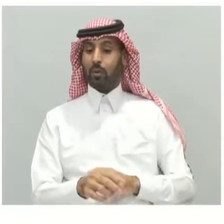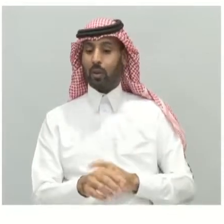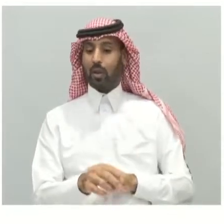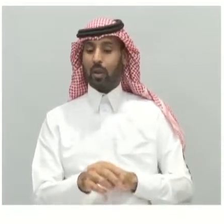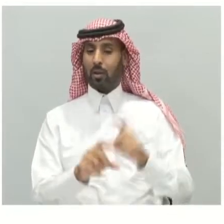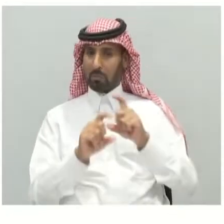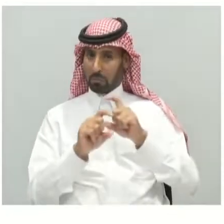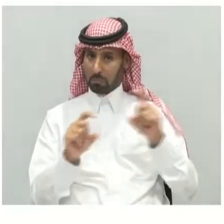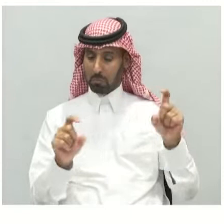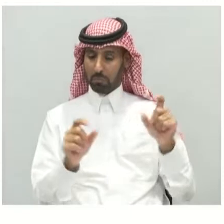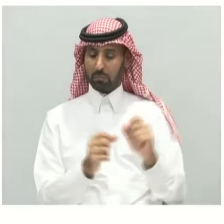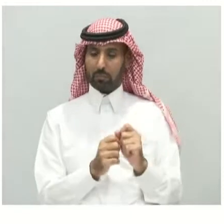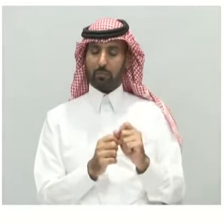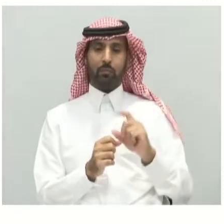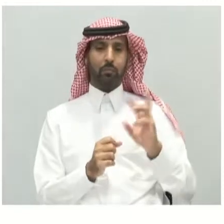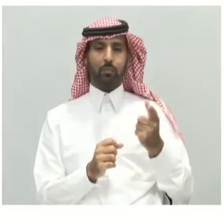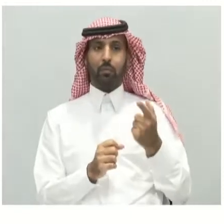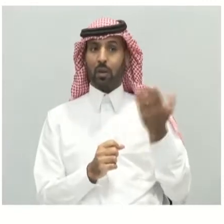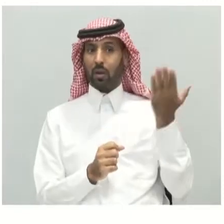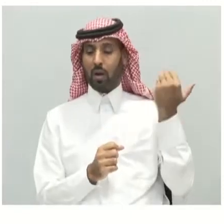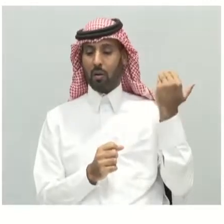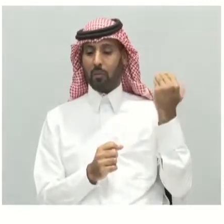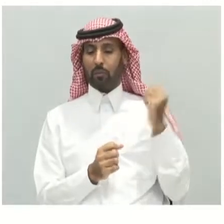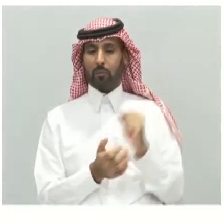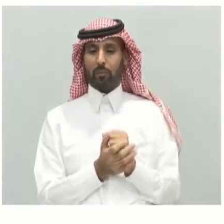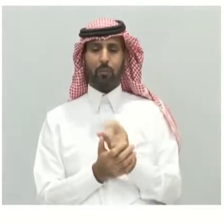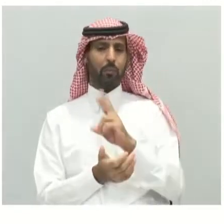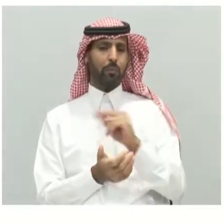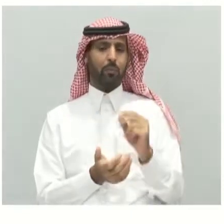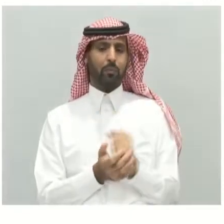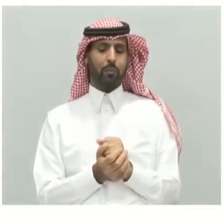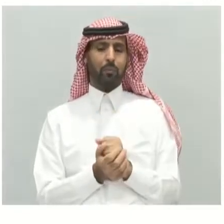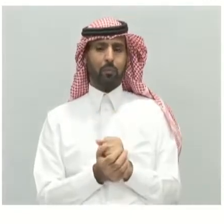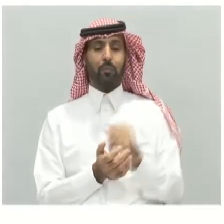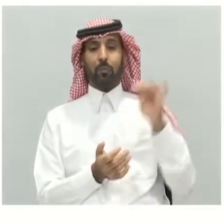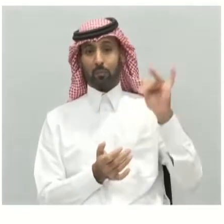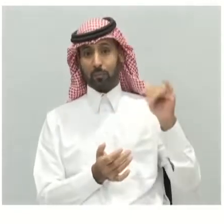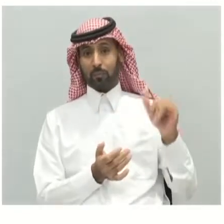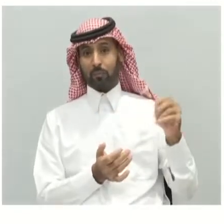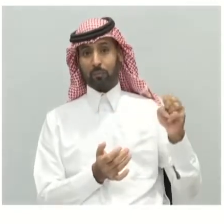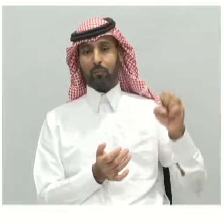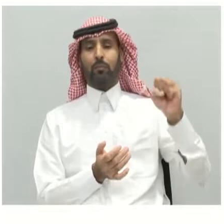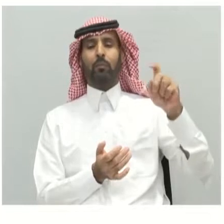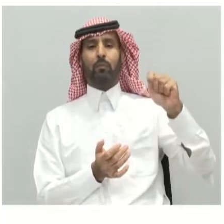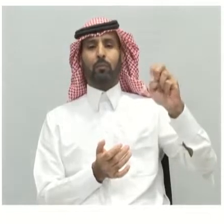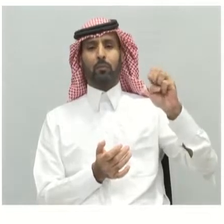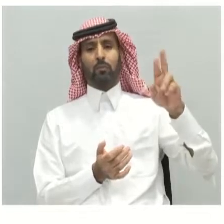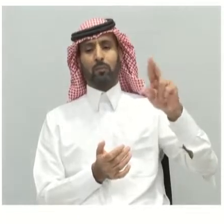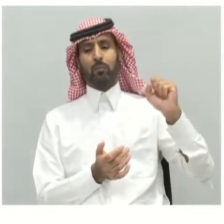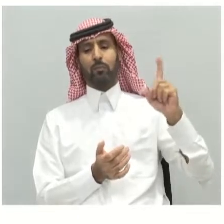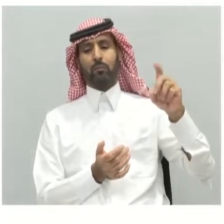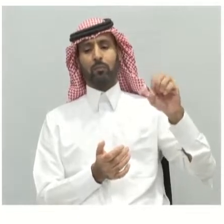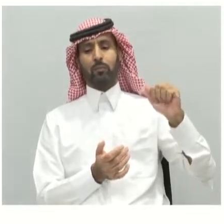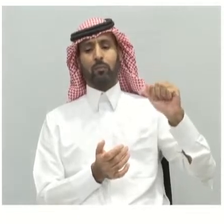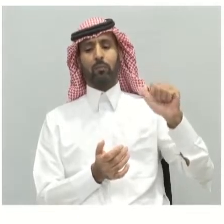expressions. Like yesterday, we have other expressions. We use it with the past tense. What are these expressions?